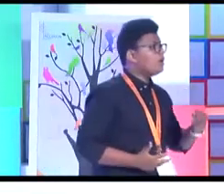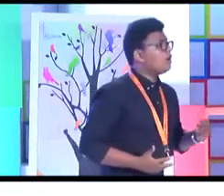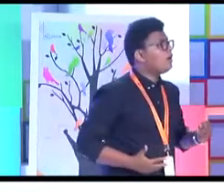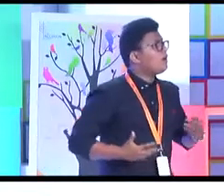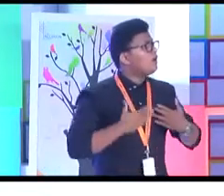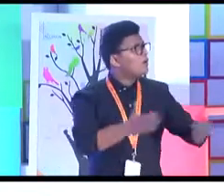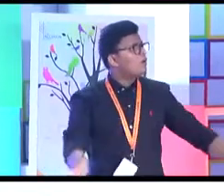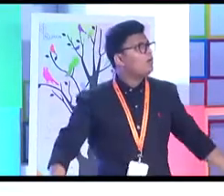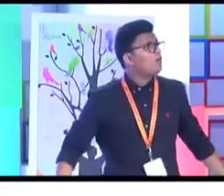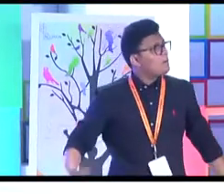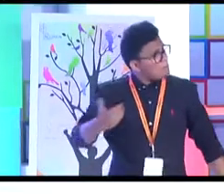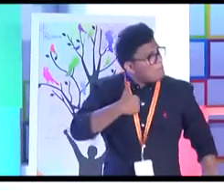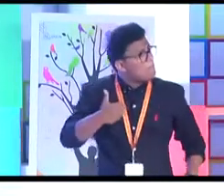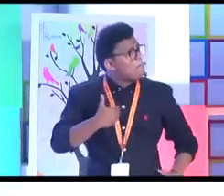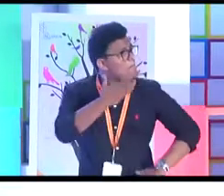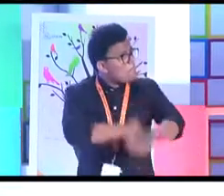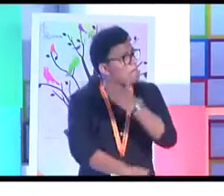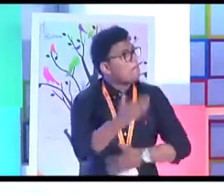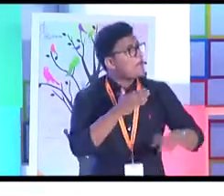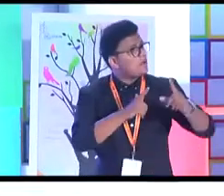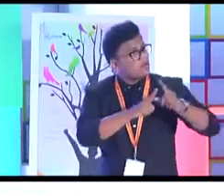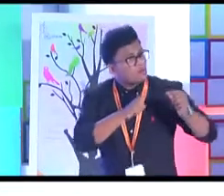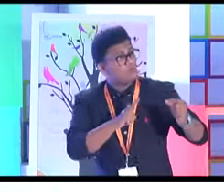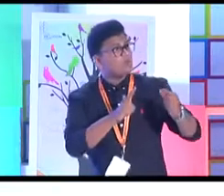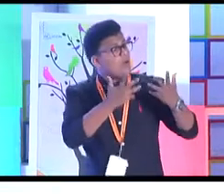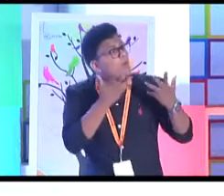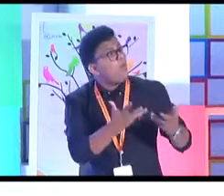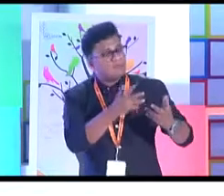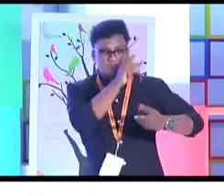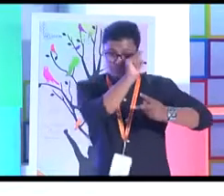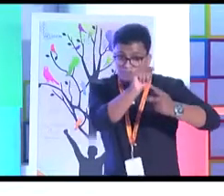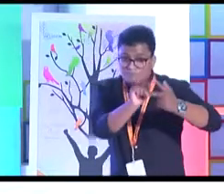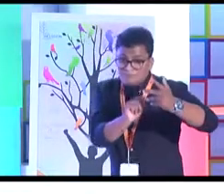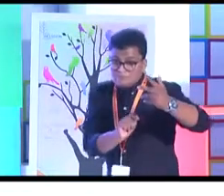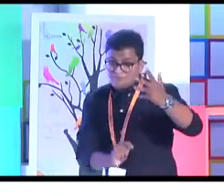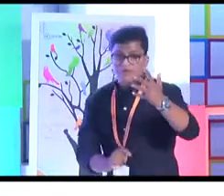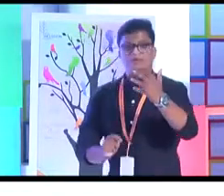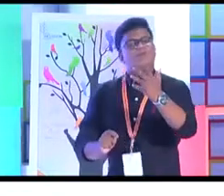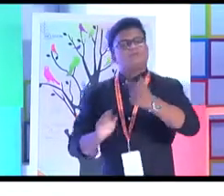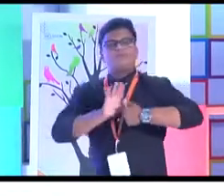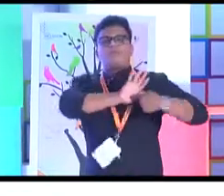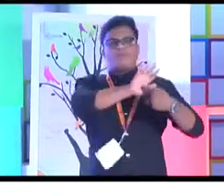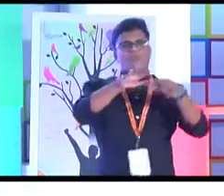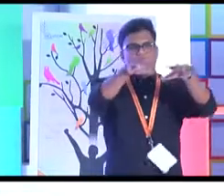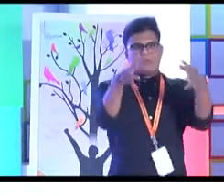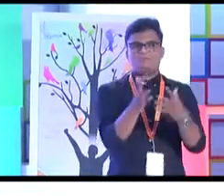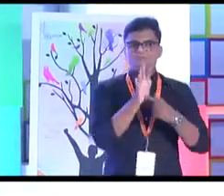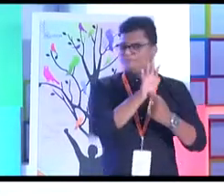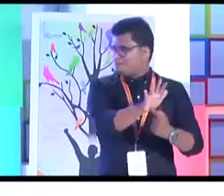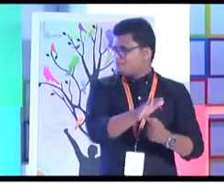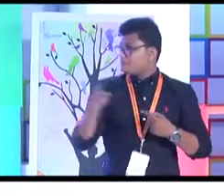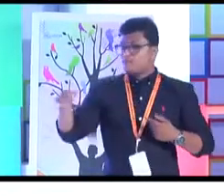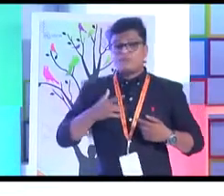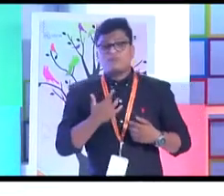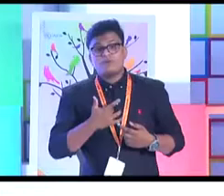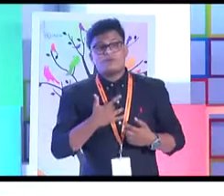a 90% disabled wheelchair warrior can do. I chose the second option. Because I believe life is a